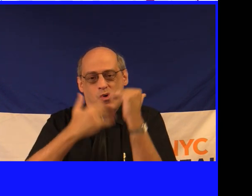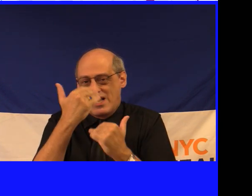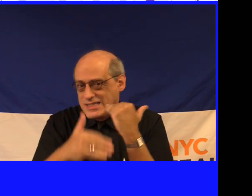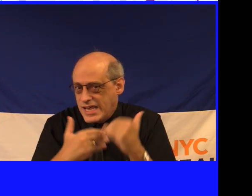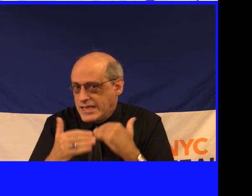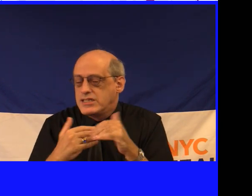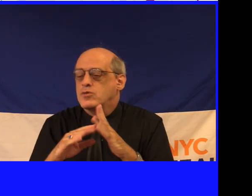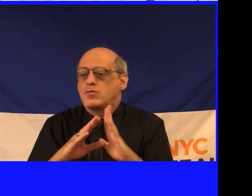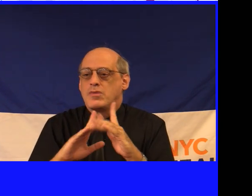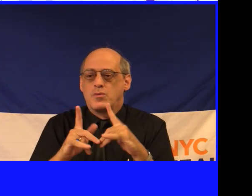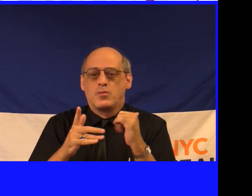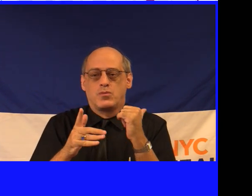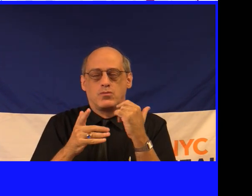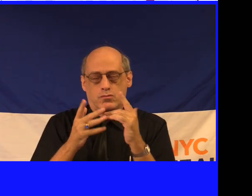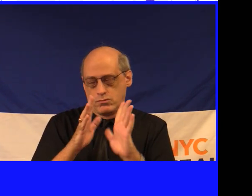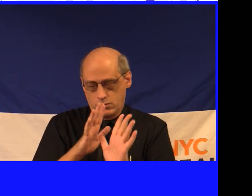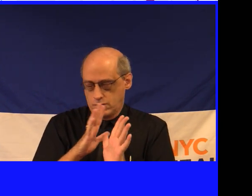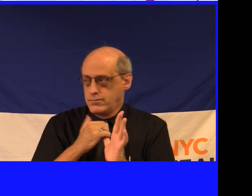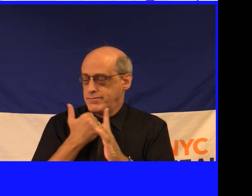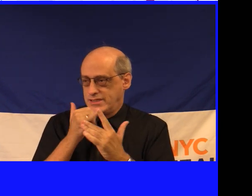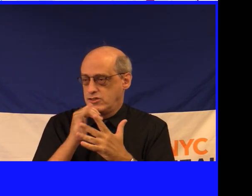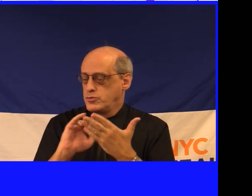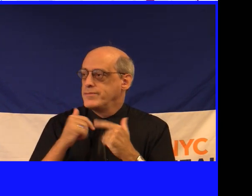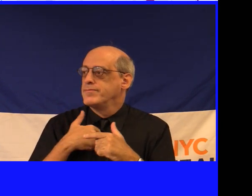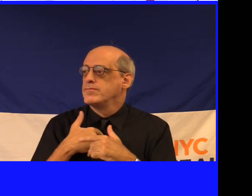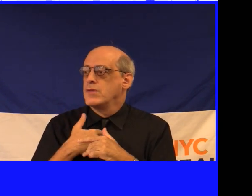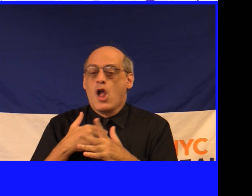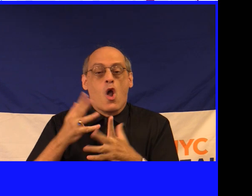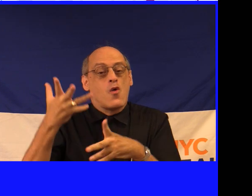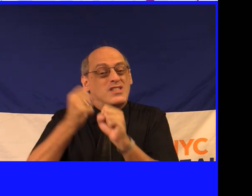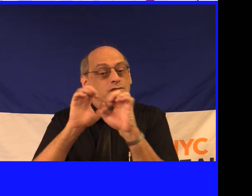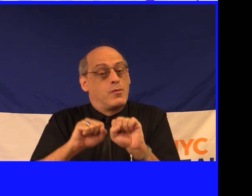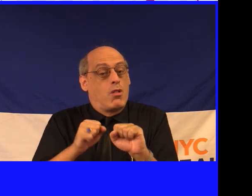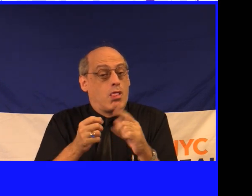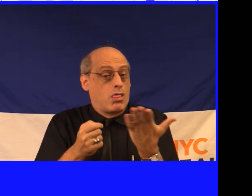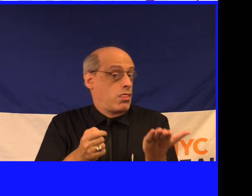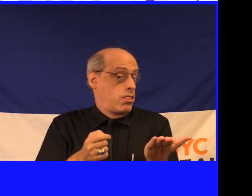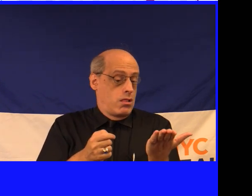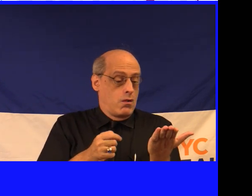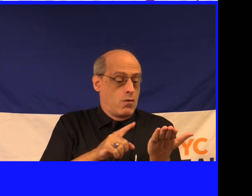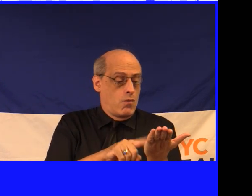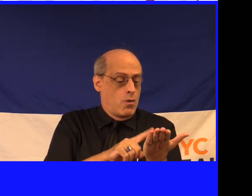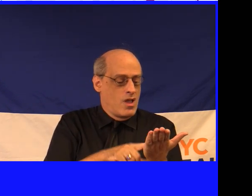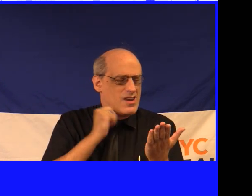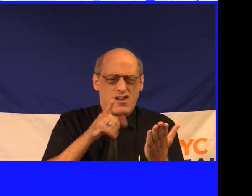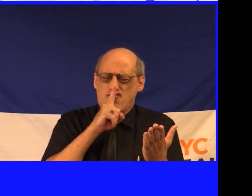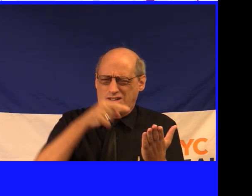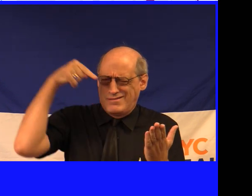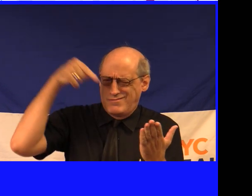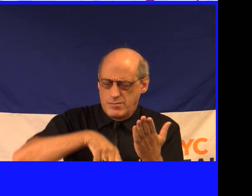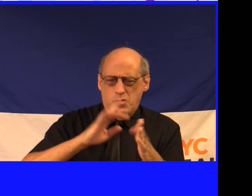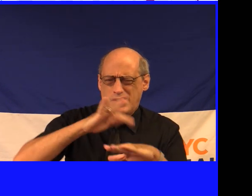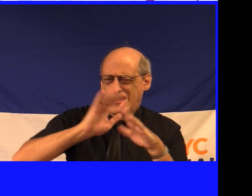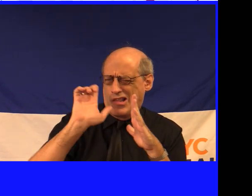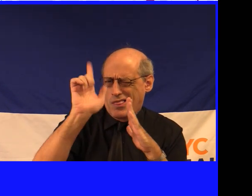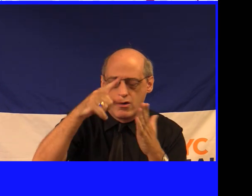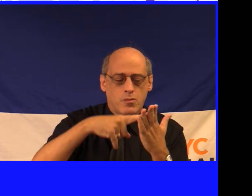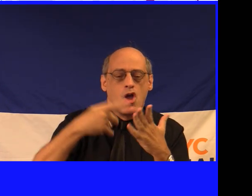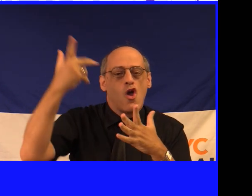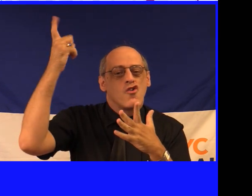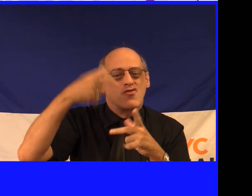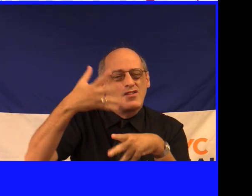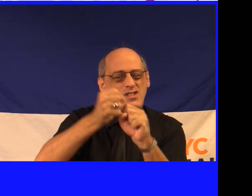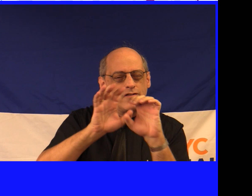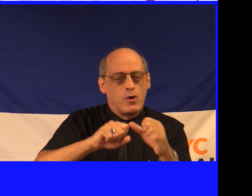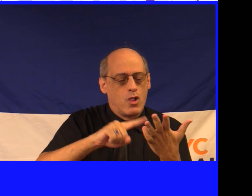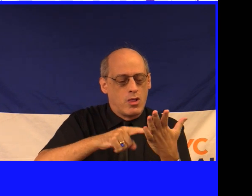of those new sites. On the receivable side, which isn't necessarily discussed here, I'll touch on later, the grants receivable is a